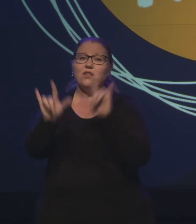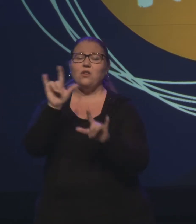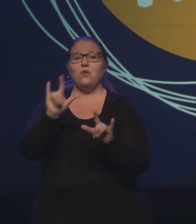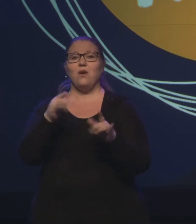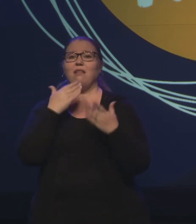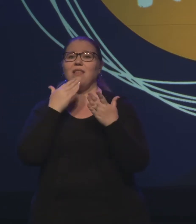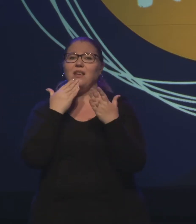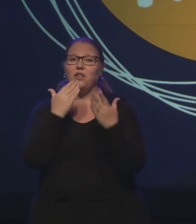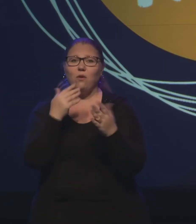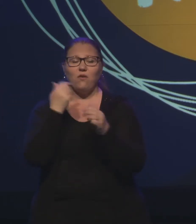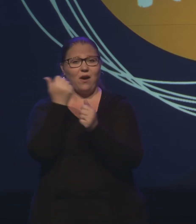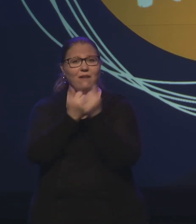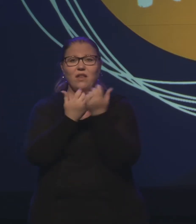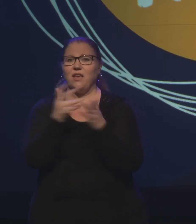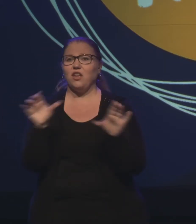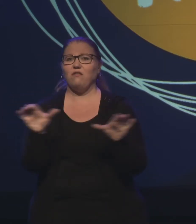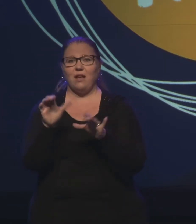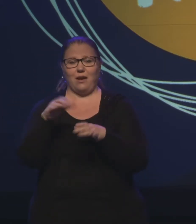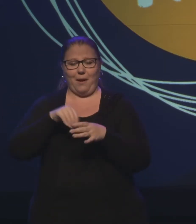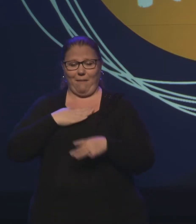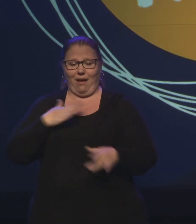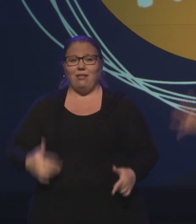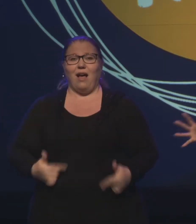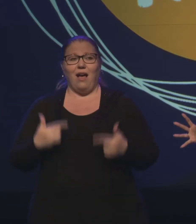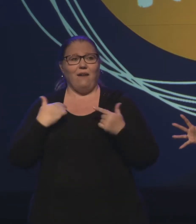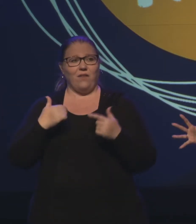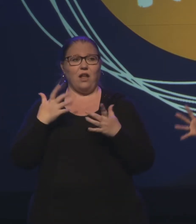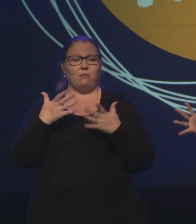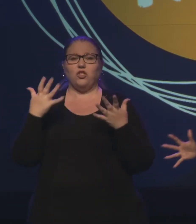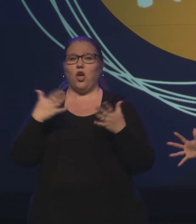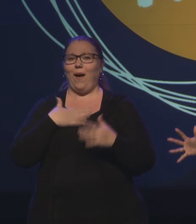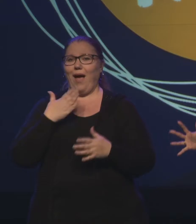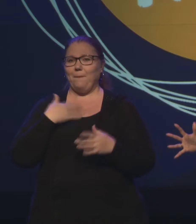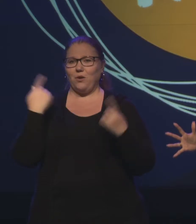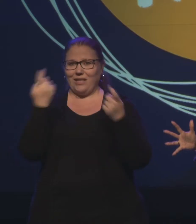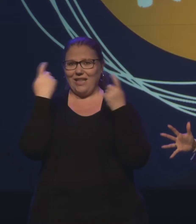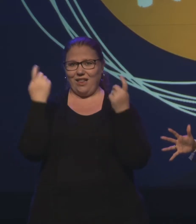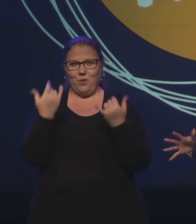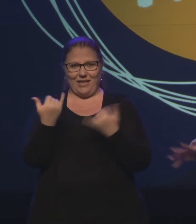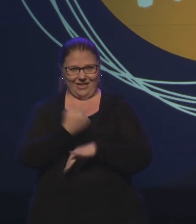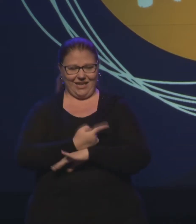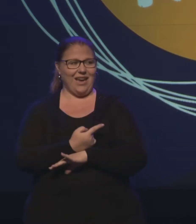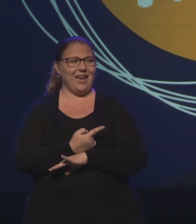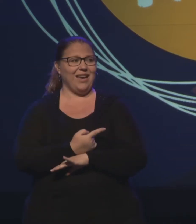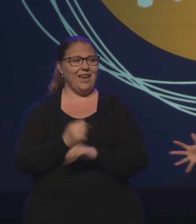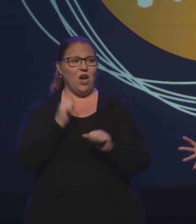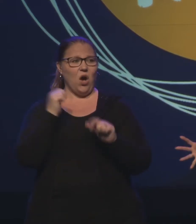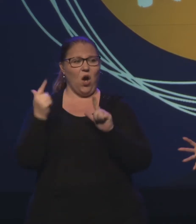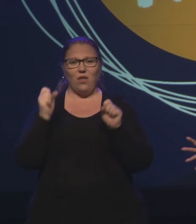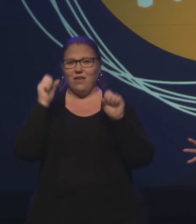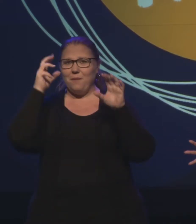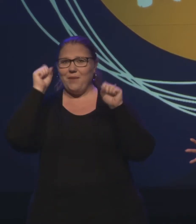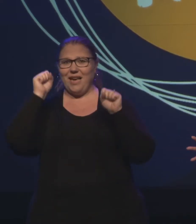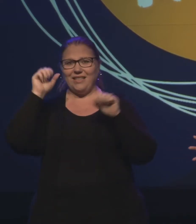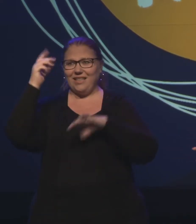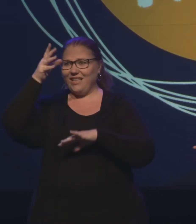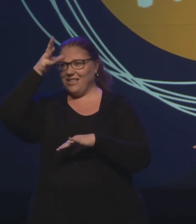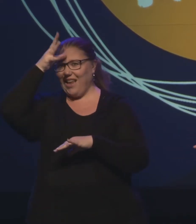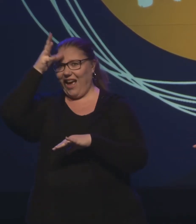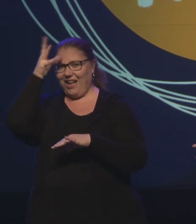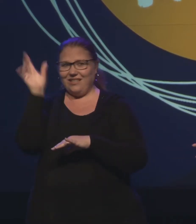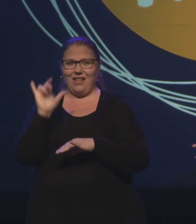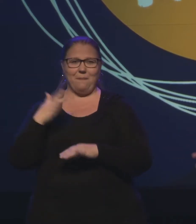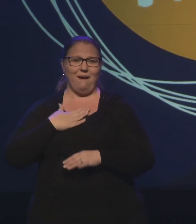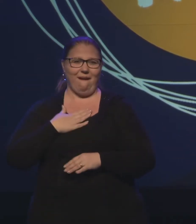I thank you for everything you've done in my life, and I'm so happy we get to celebrate today all the amazing and awesome dads just